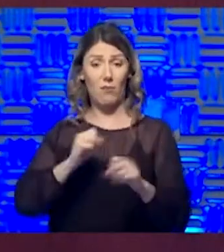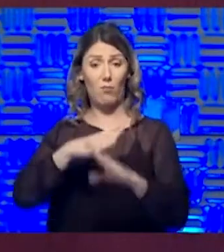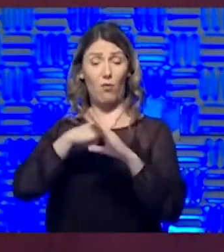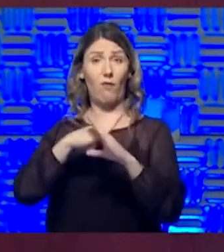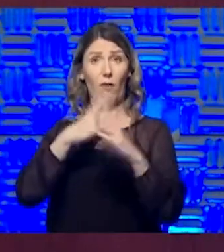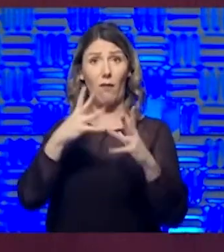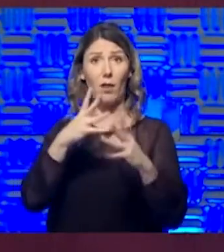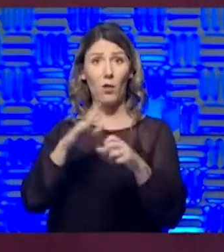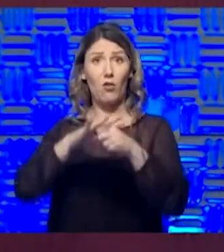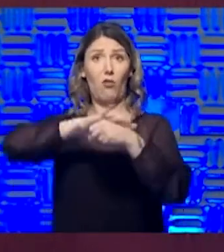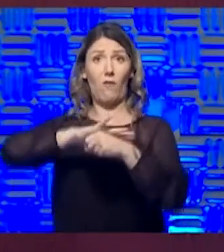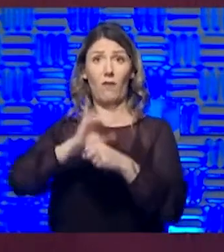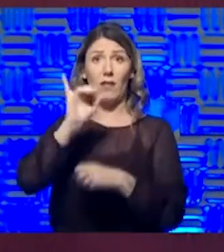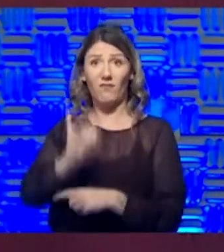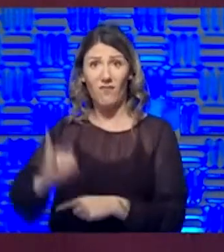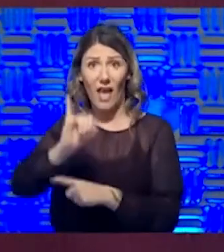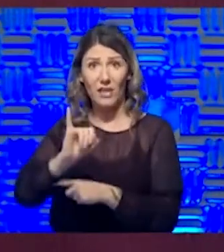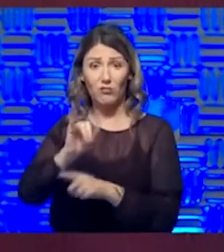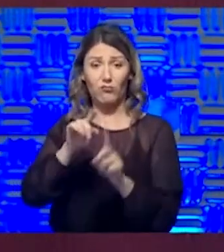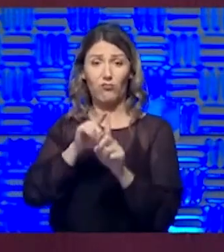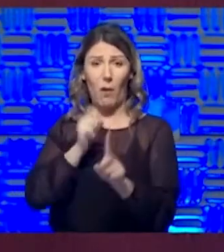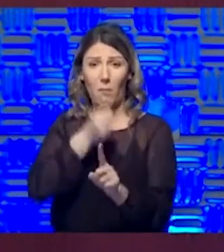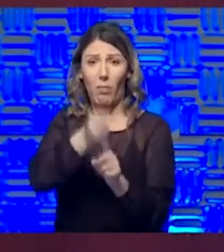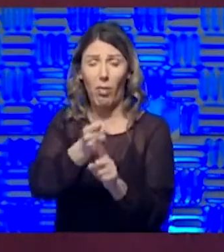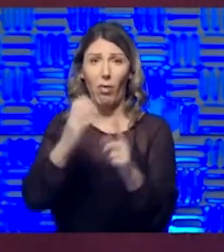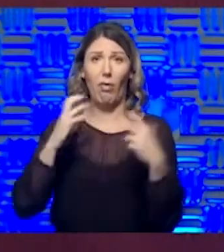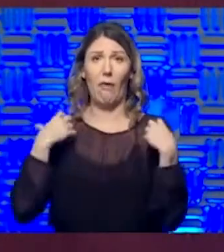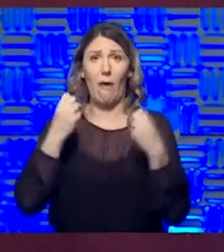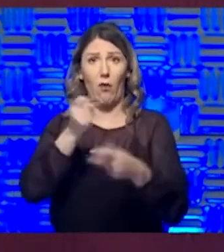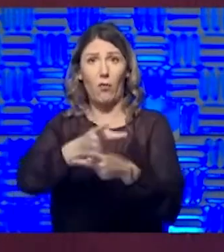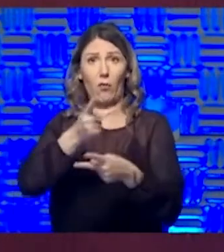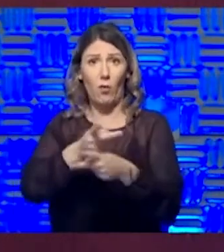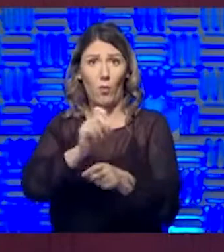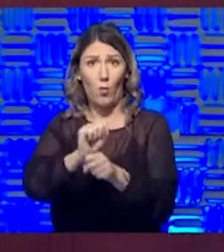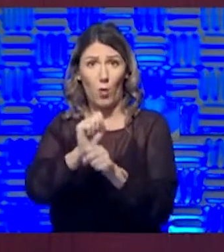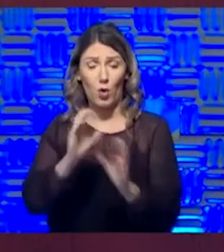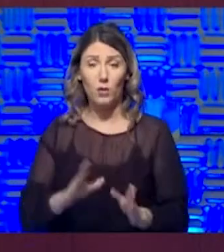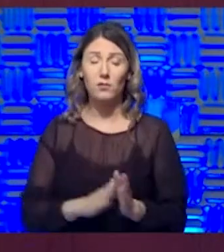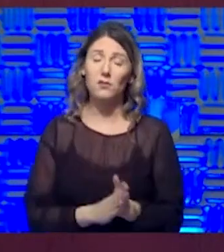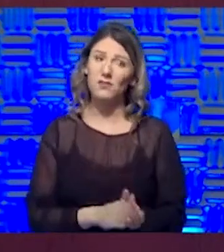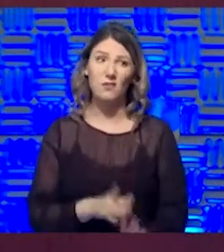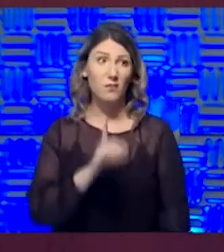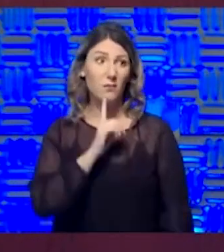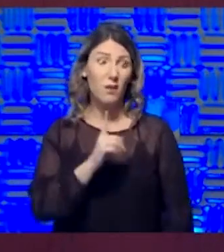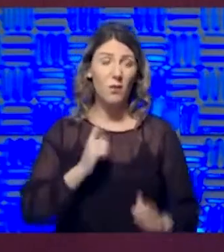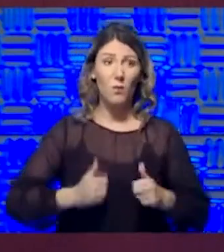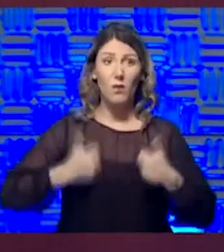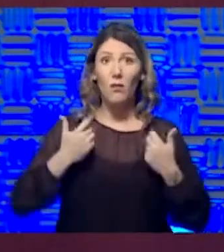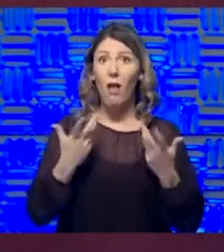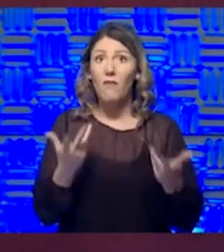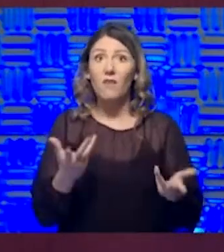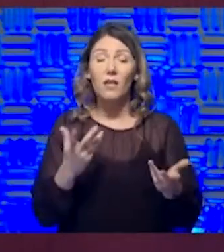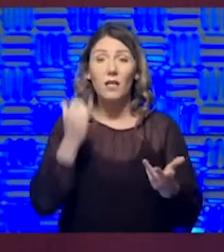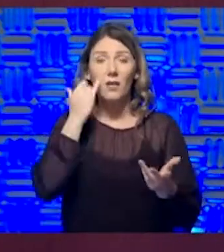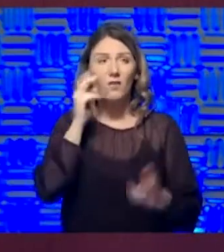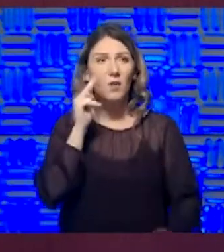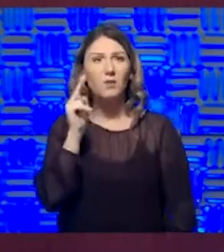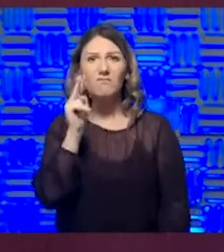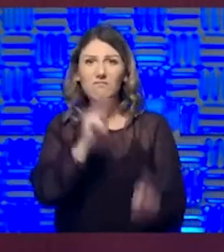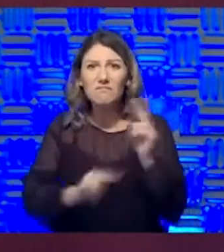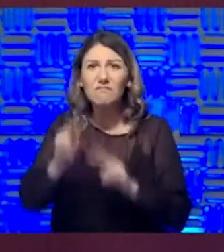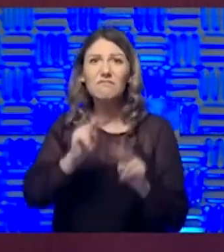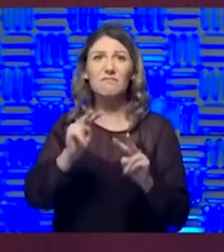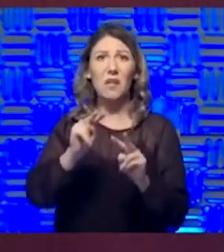infections in our healthcare workers? And it's a striking reality, Steve, if you look at our colleagues in New York, in